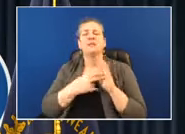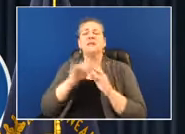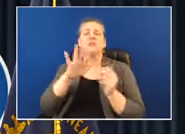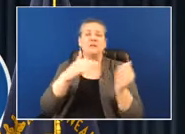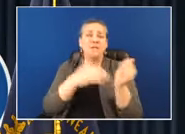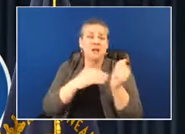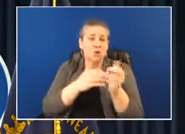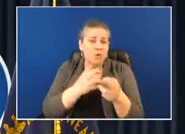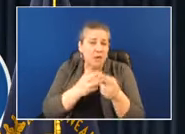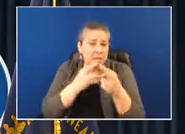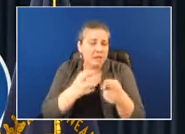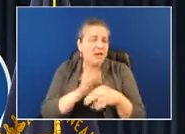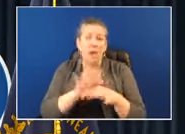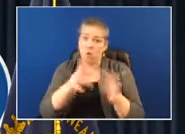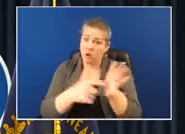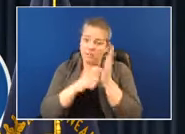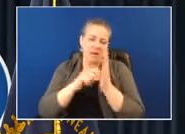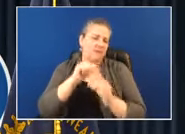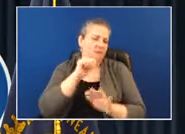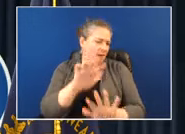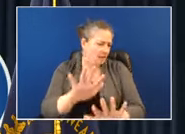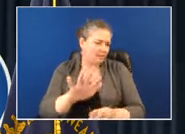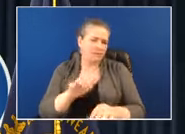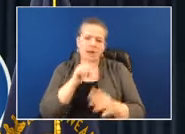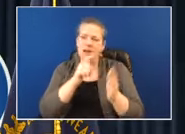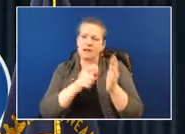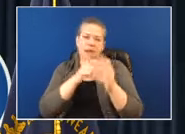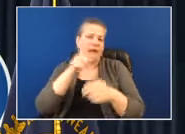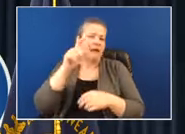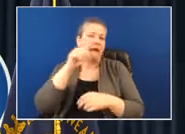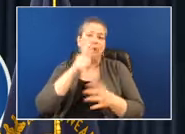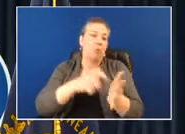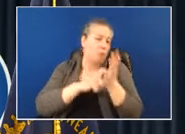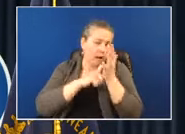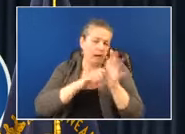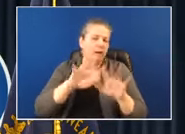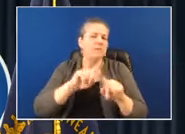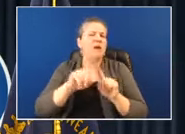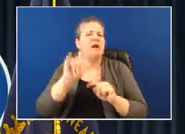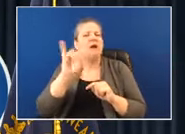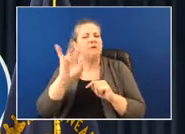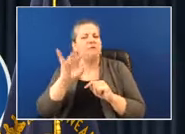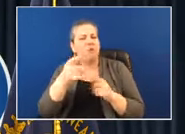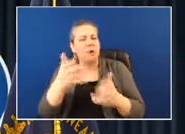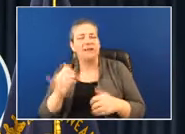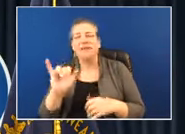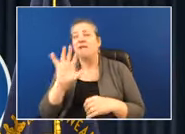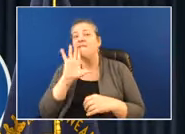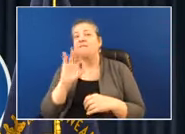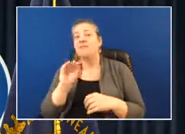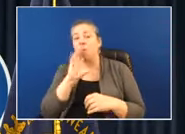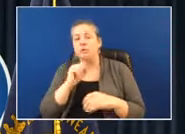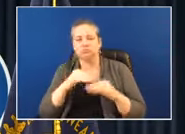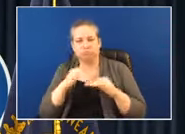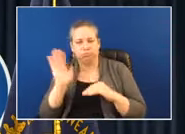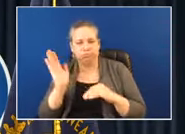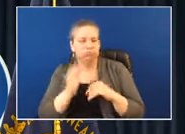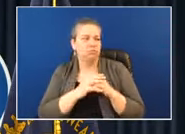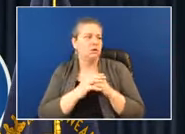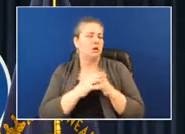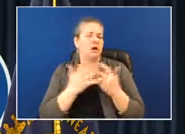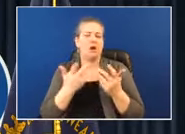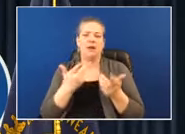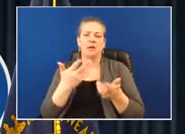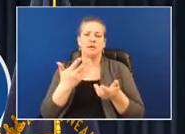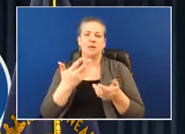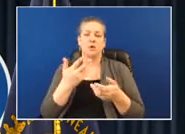not required at this point in order to be up to date. But anyone 50 or older is eligible. And anyone who is 12